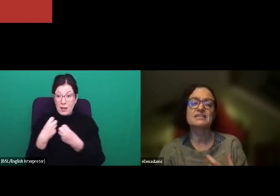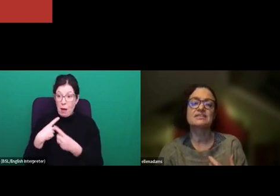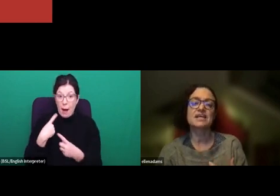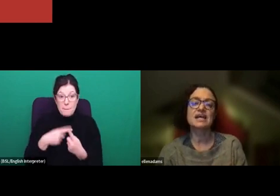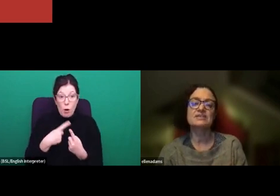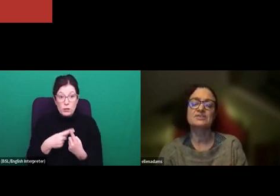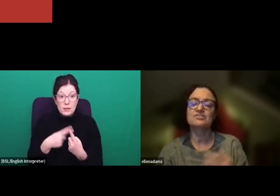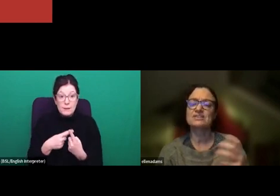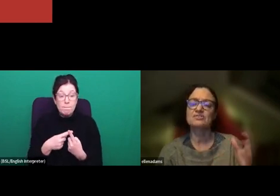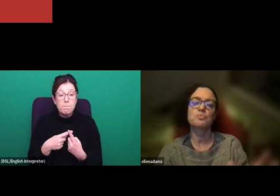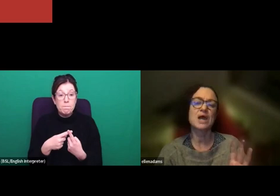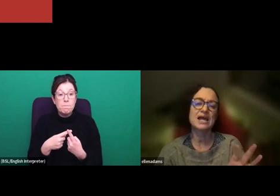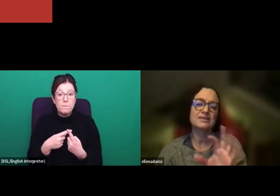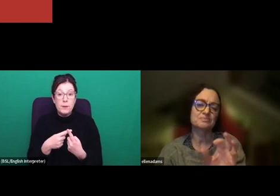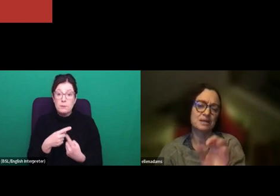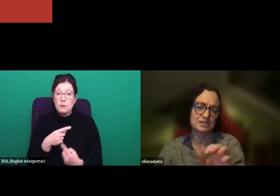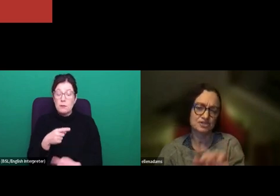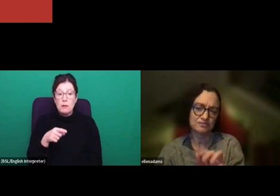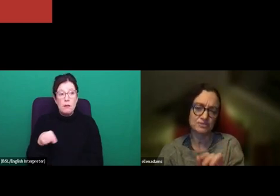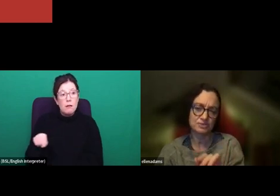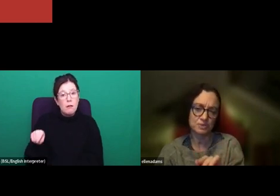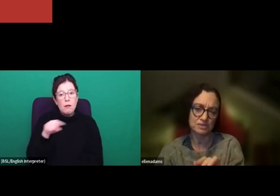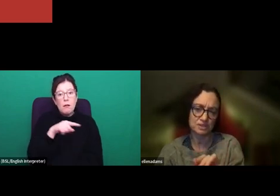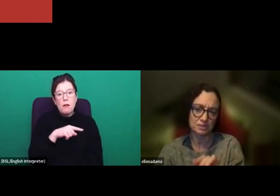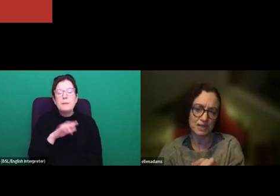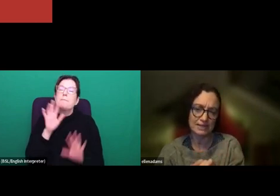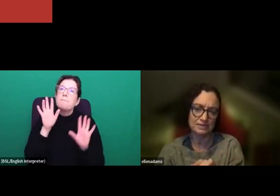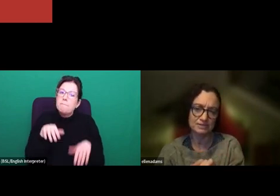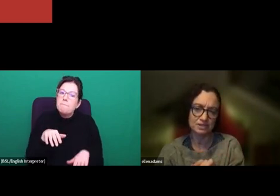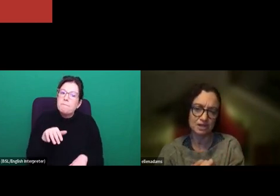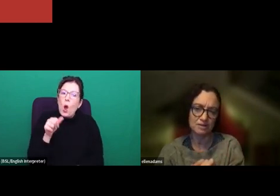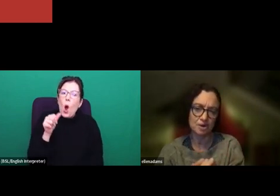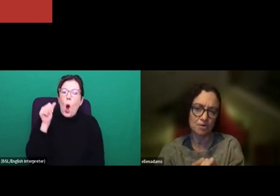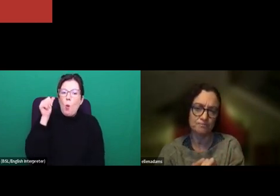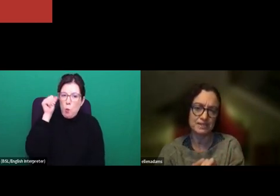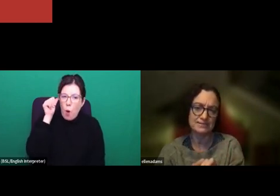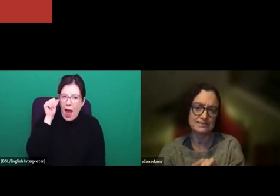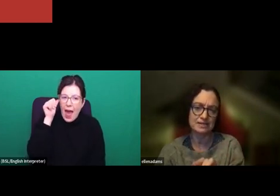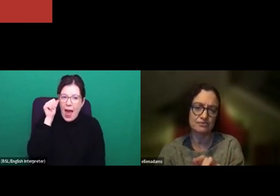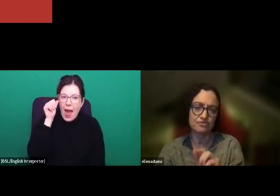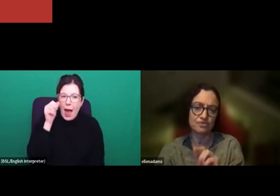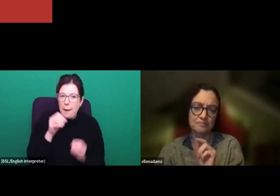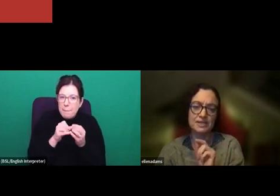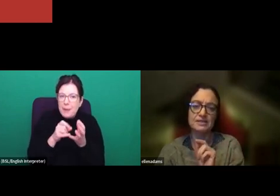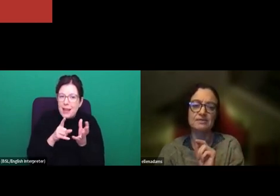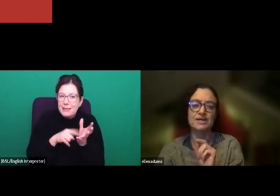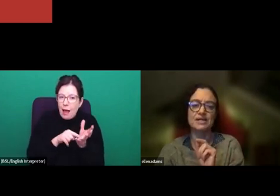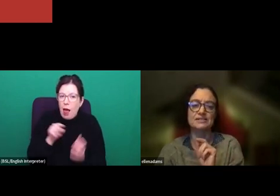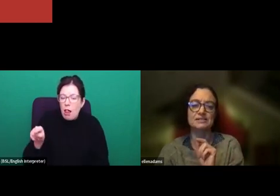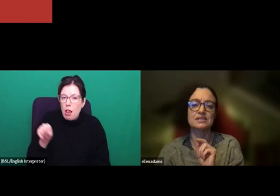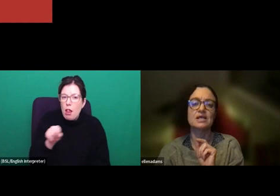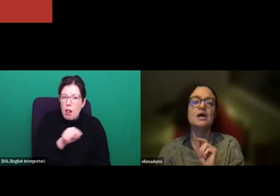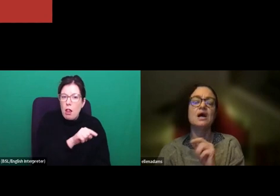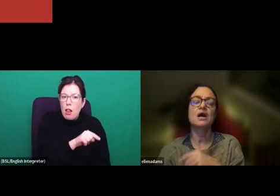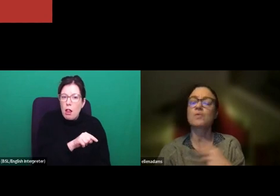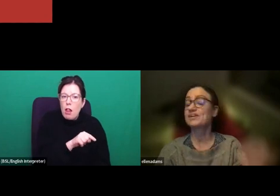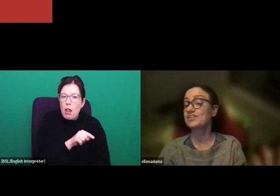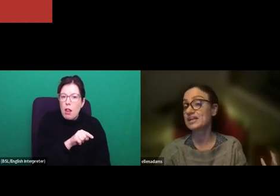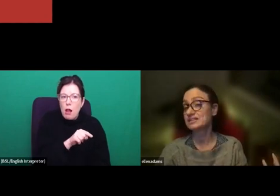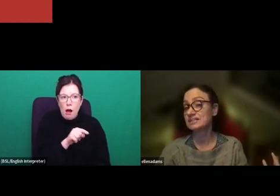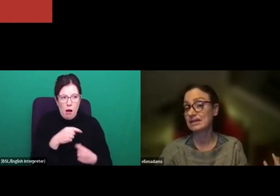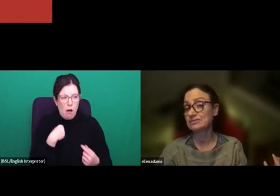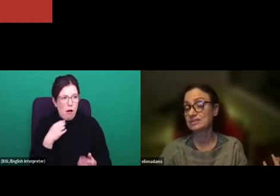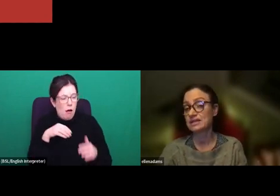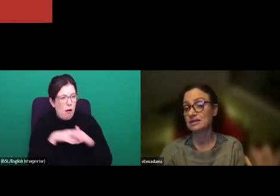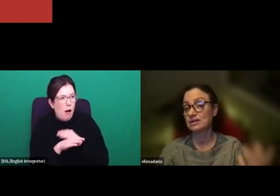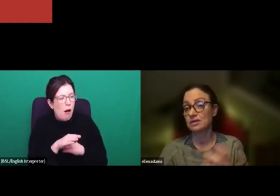They said they had a greater awareness, maybe I should have used the word awareness, of BSL from the events, whether